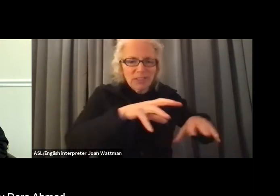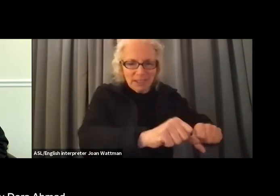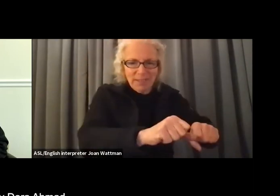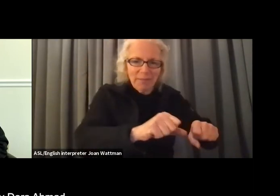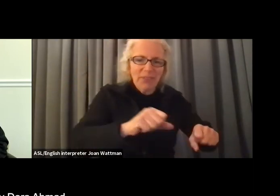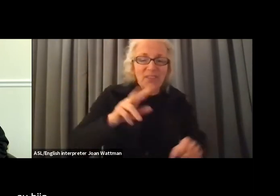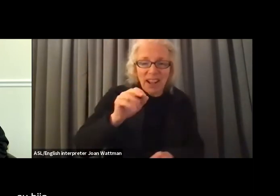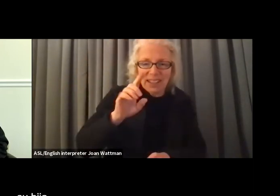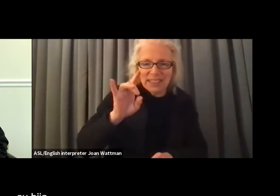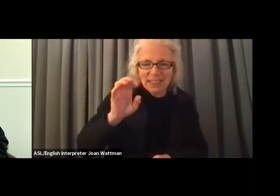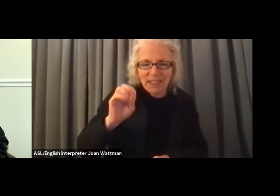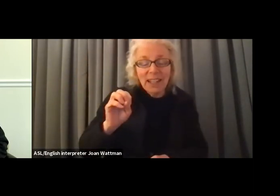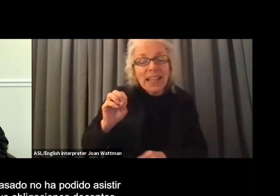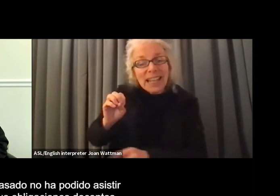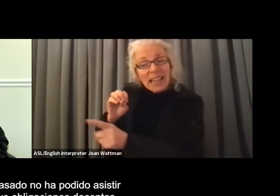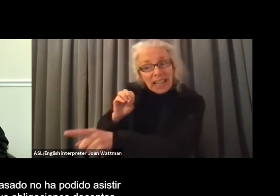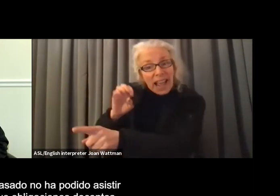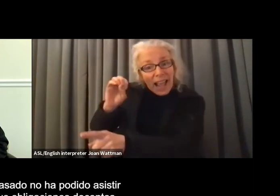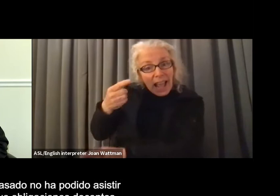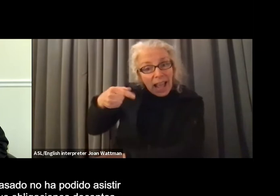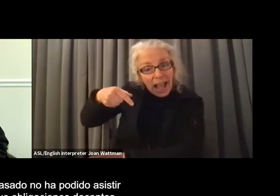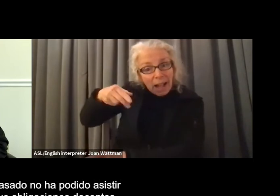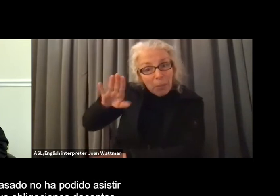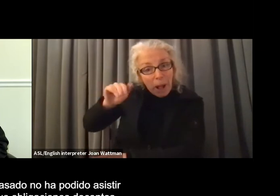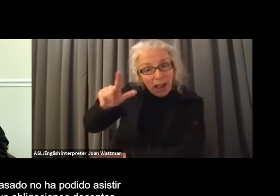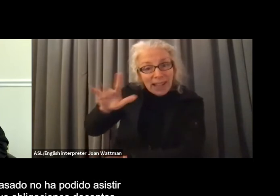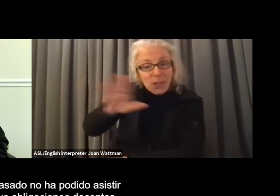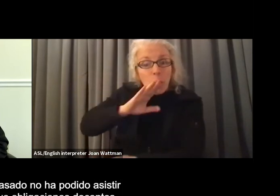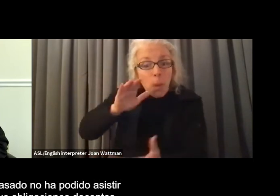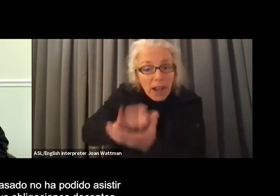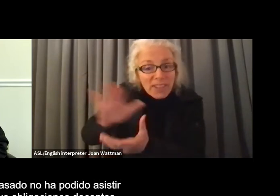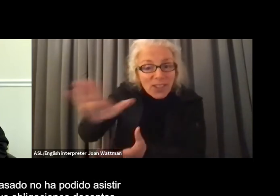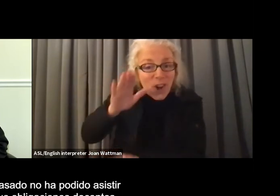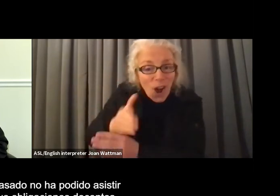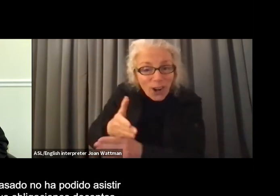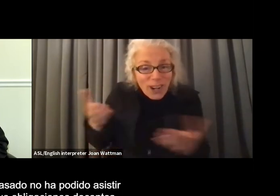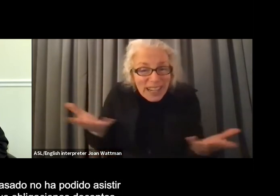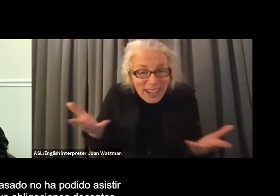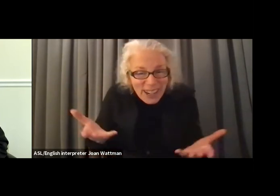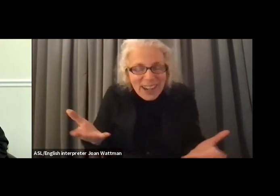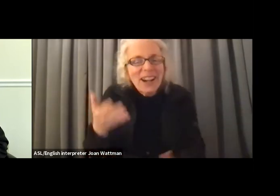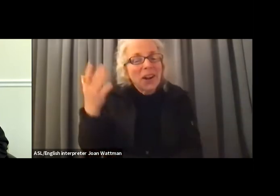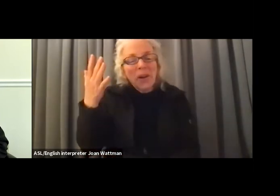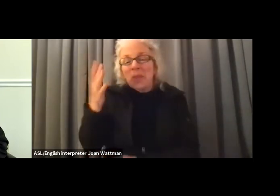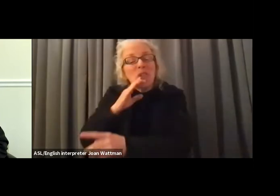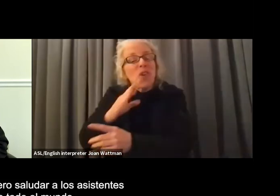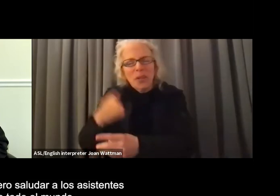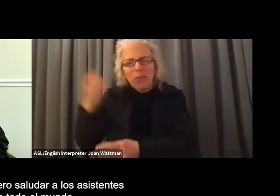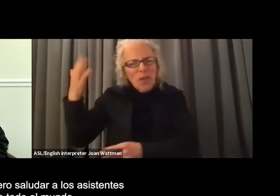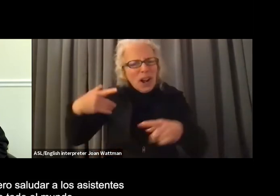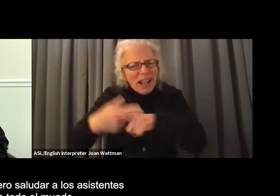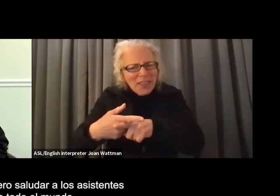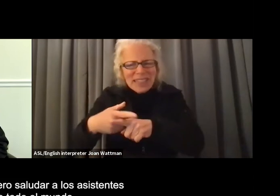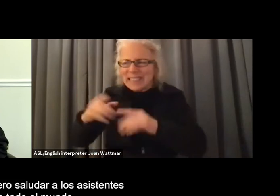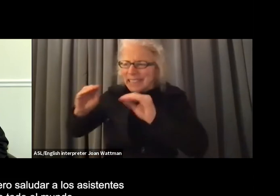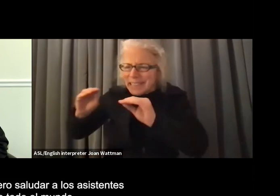Dora Ahmad, his daughter, who in the past has been unable to attend because of her teaching obligations. I also